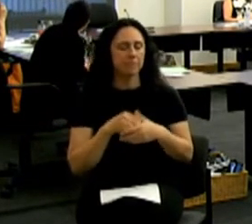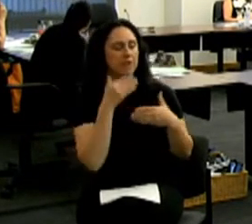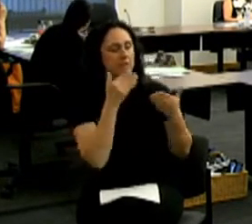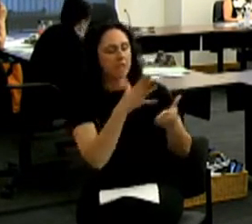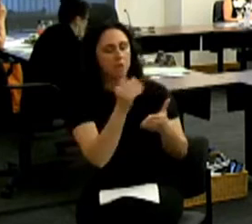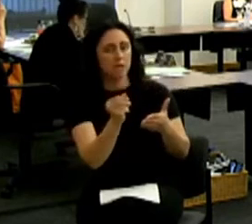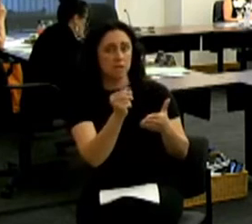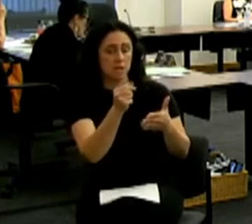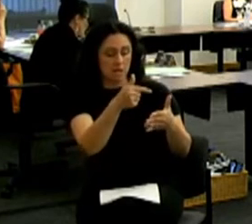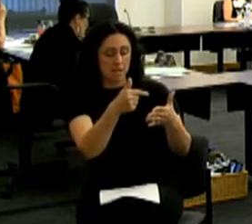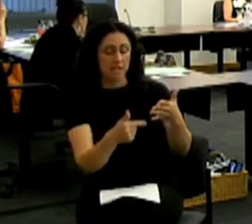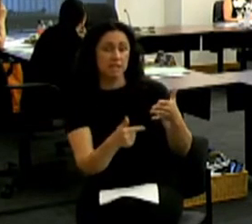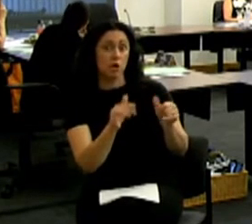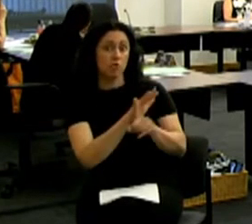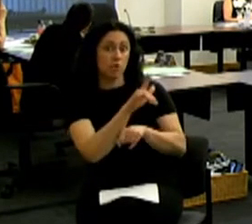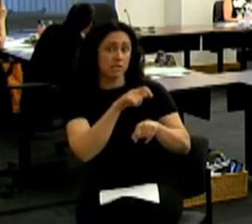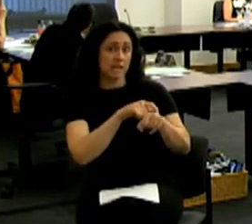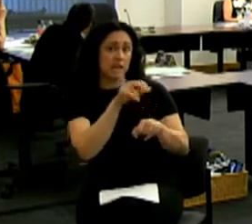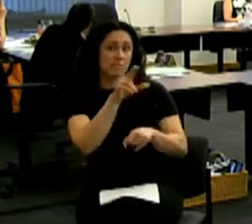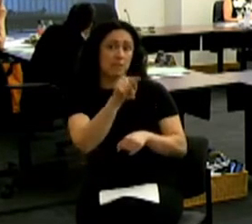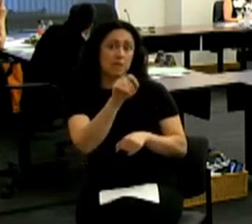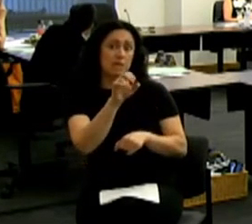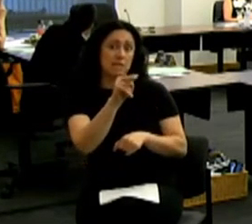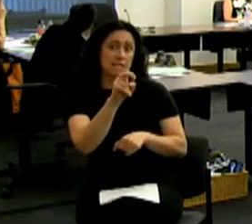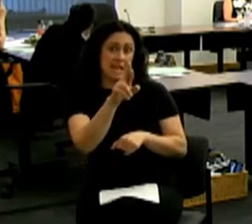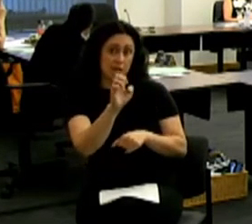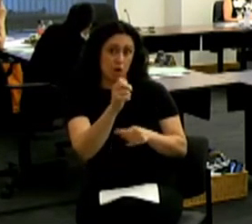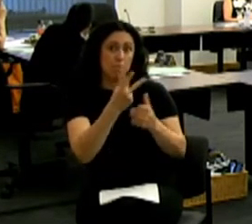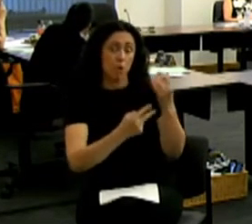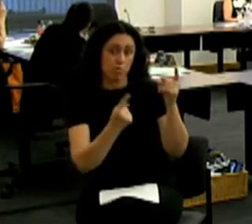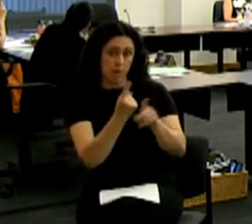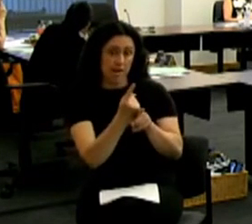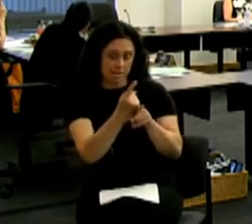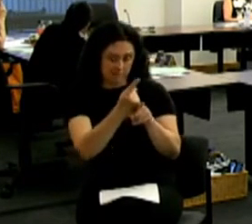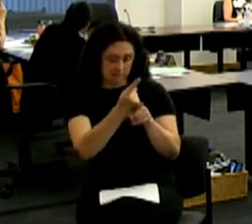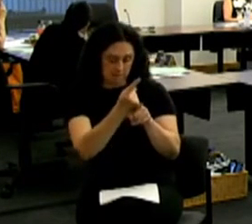Thank you. And these are full-time tenure track, both of them, right?